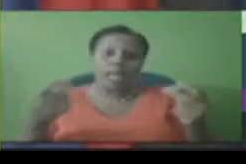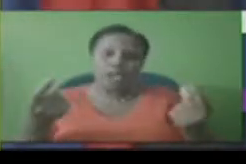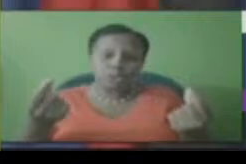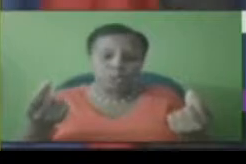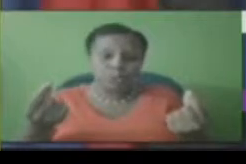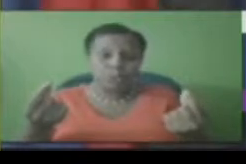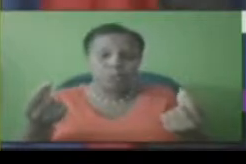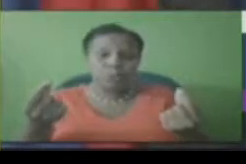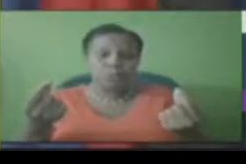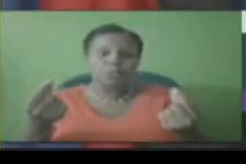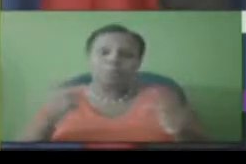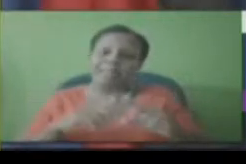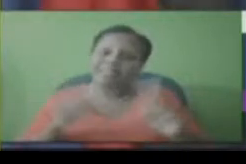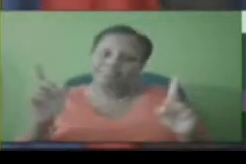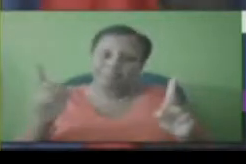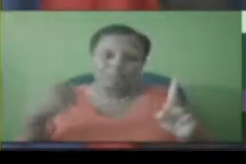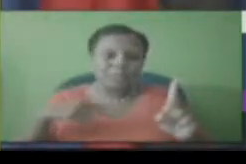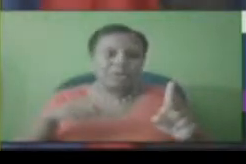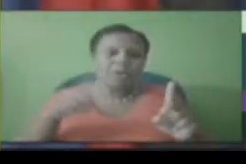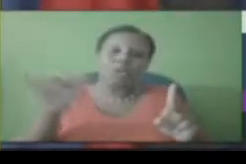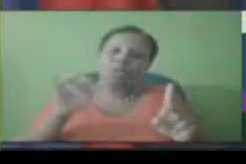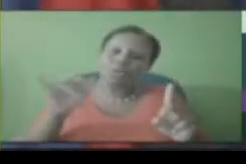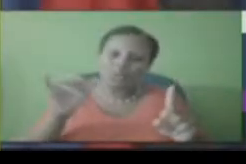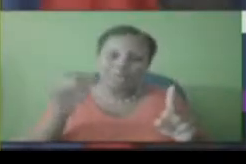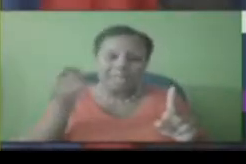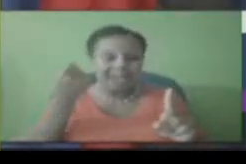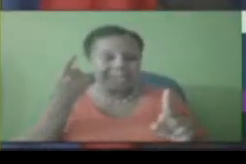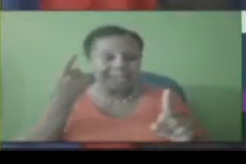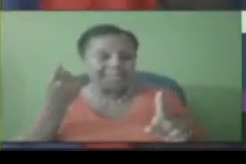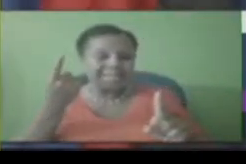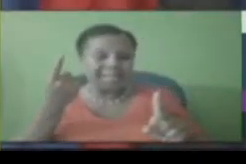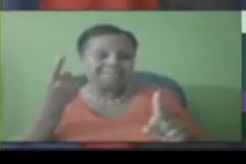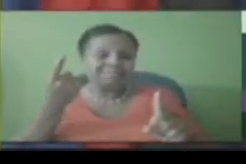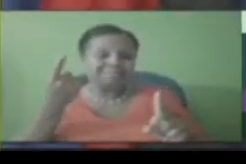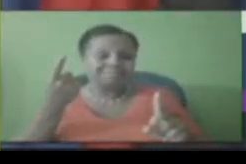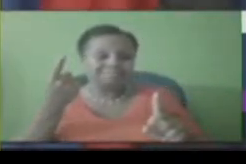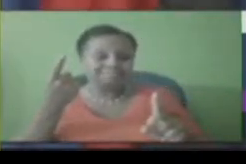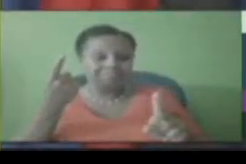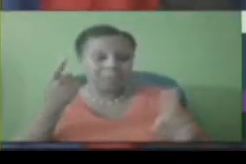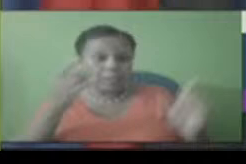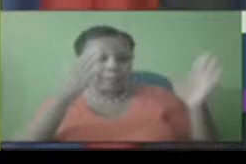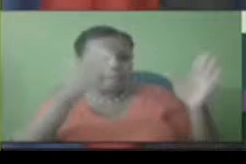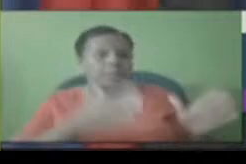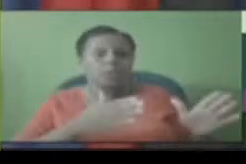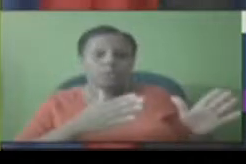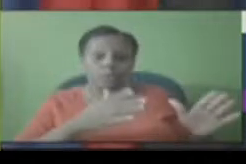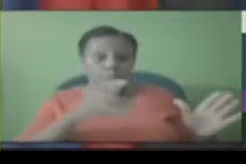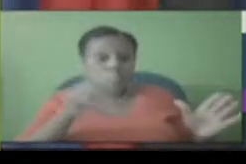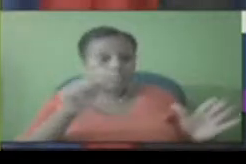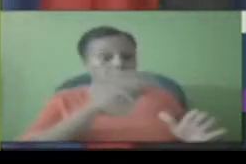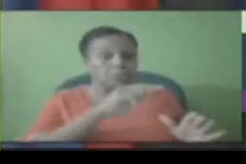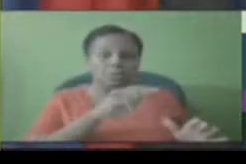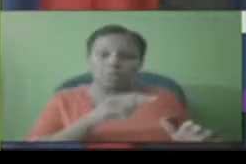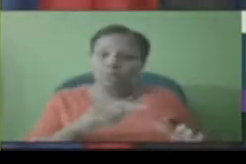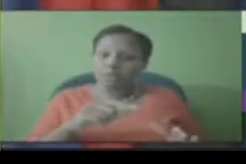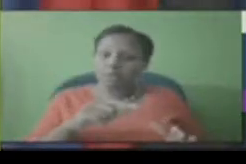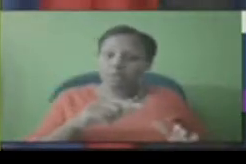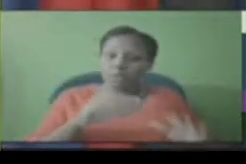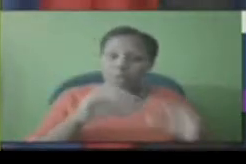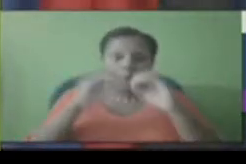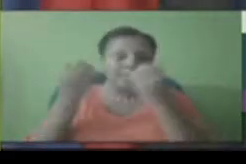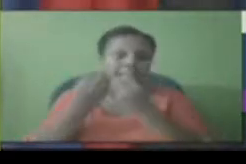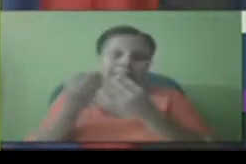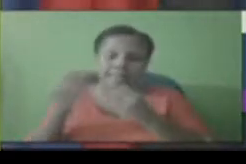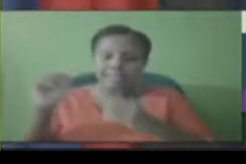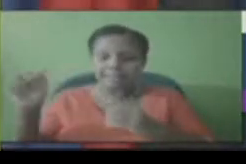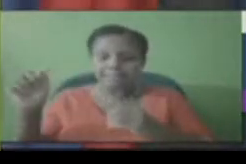a client relationship between the individuals and the agencies are part of the whole COVID